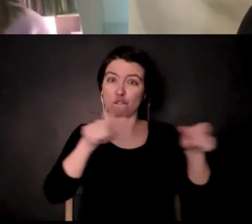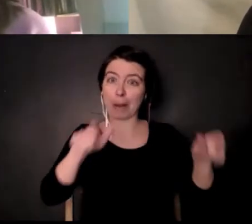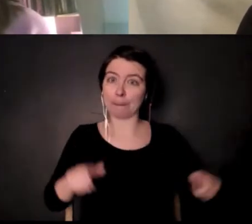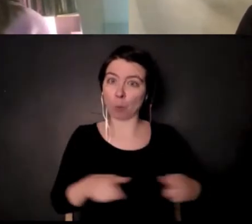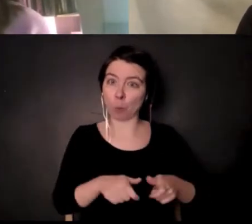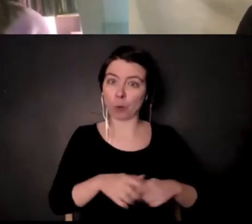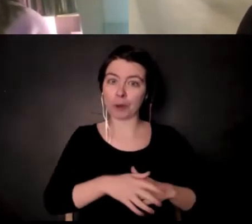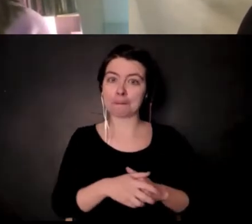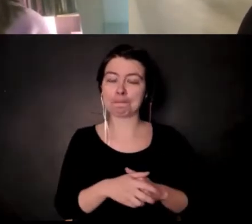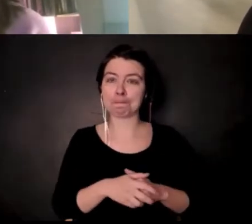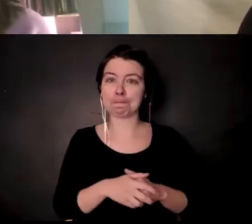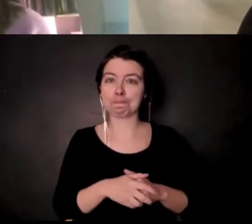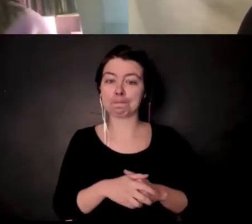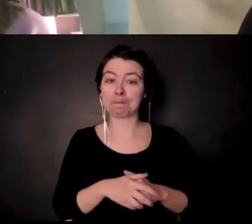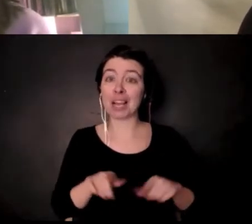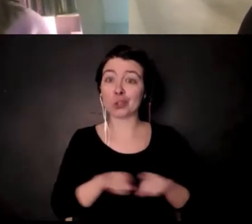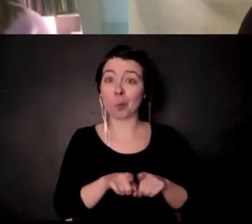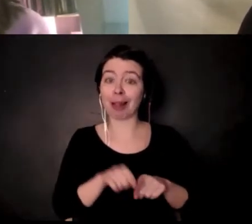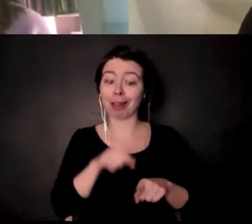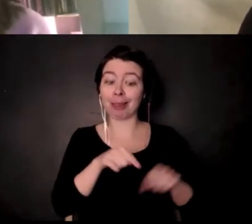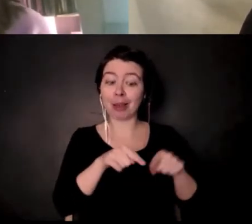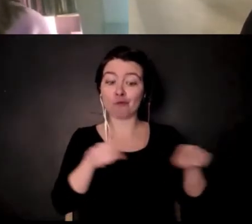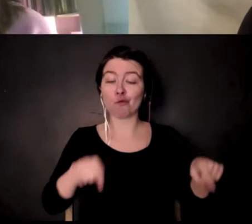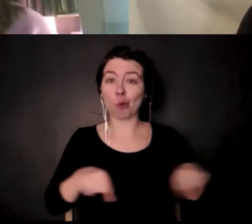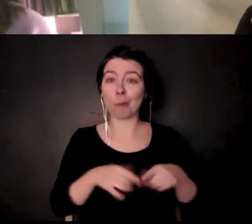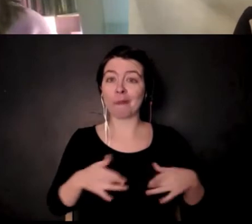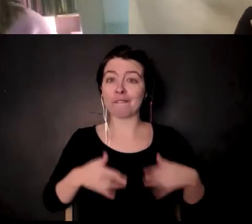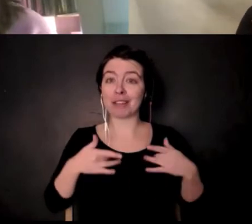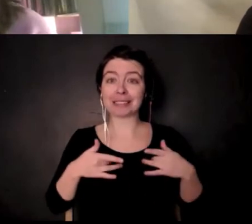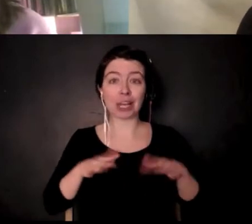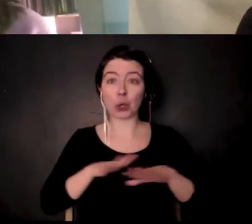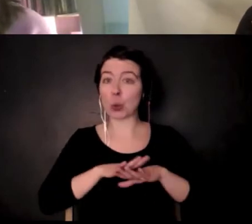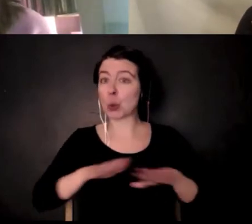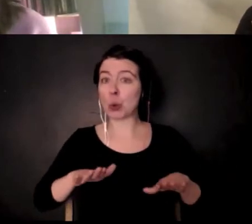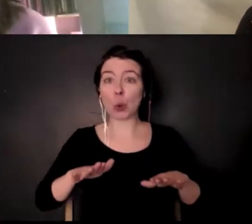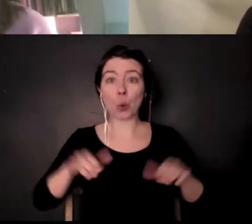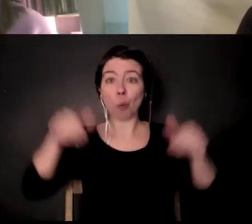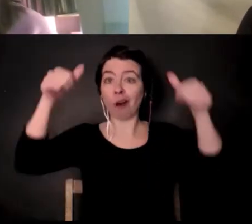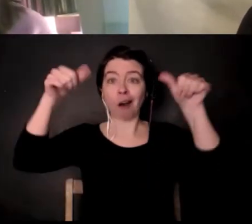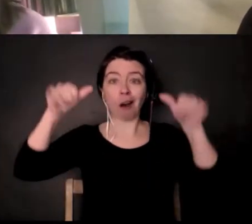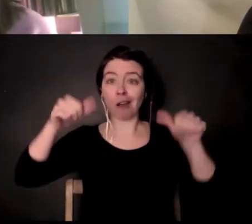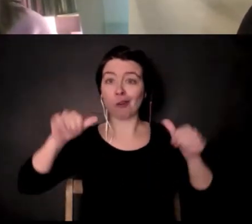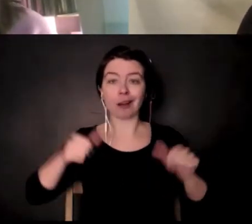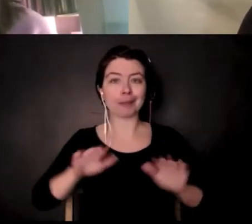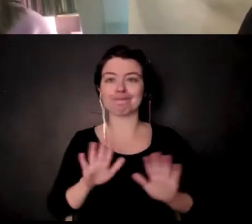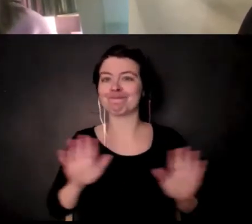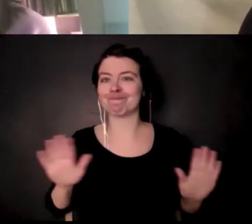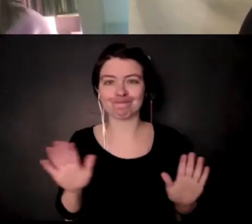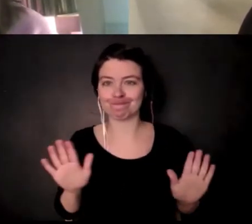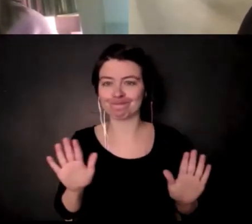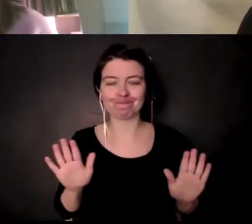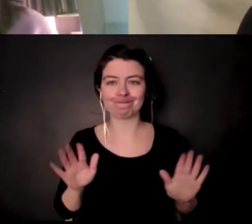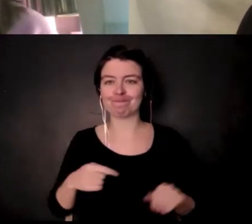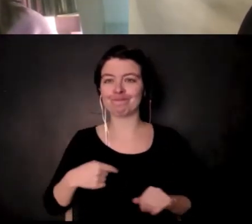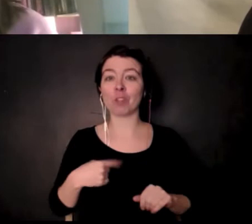no hierarchy as well, so I could leave whatever imposter syndrome that I had at the door. And I remember